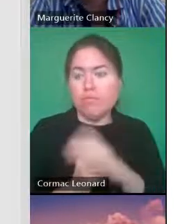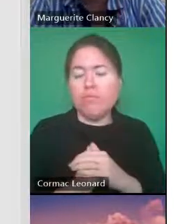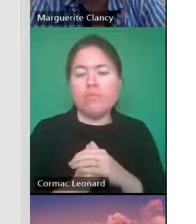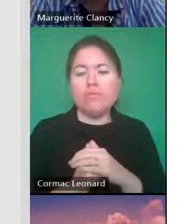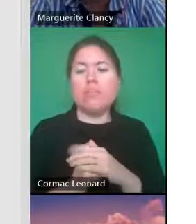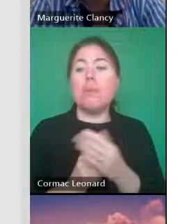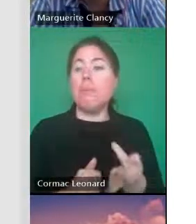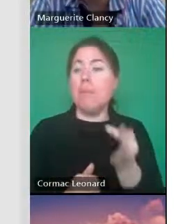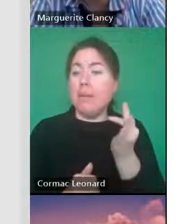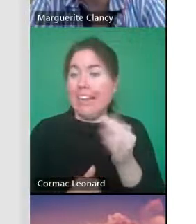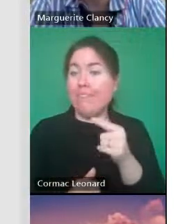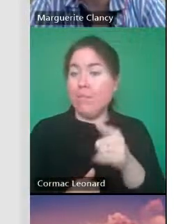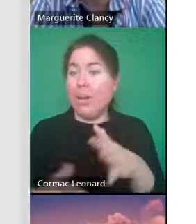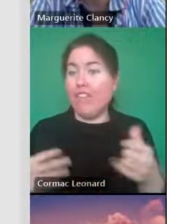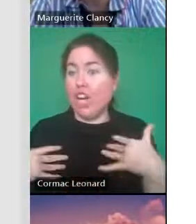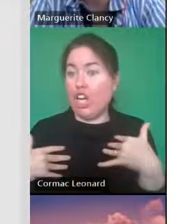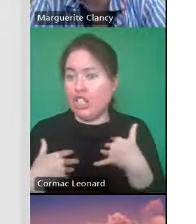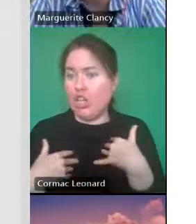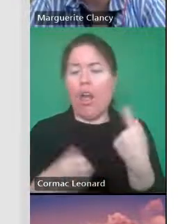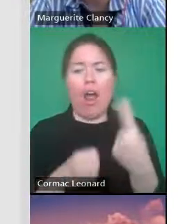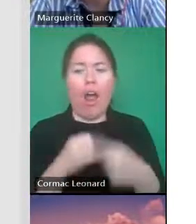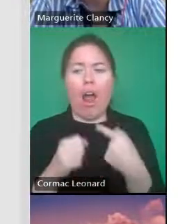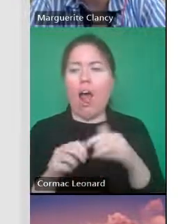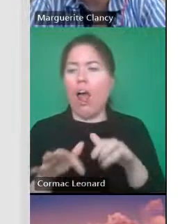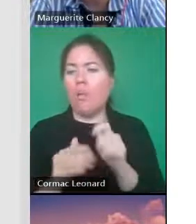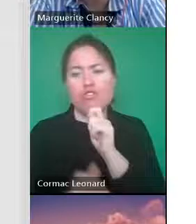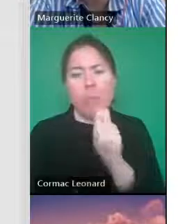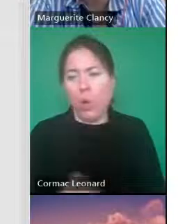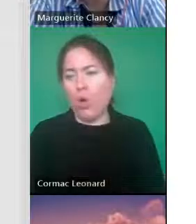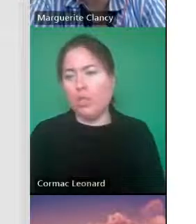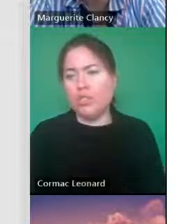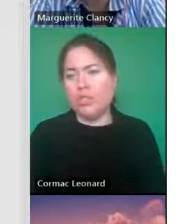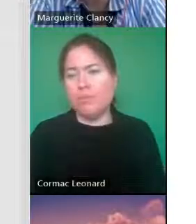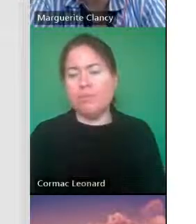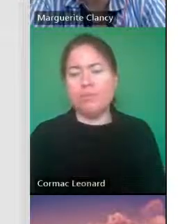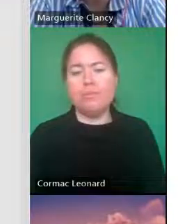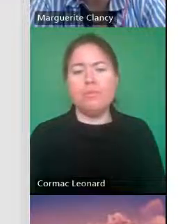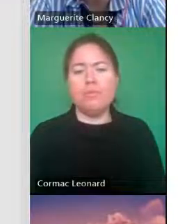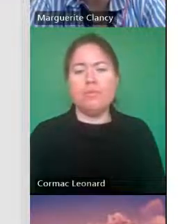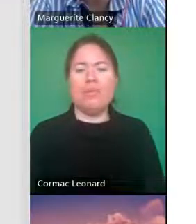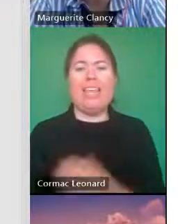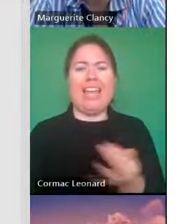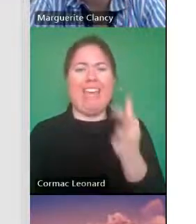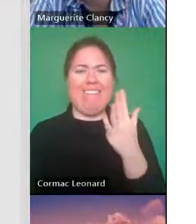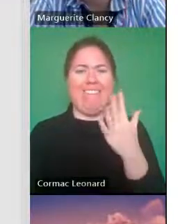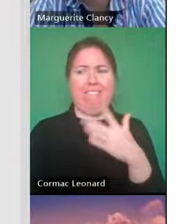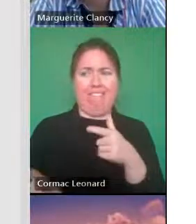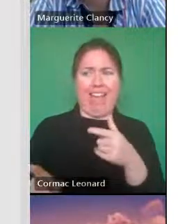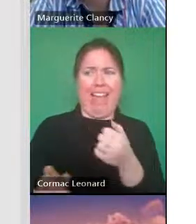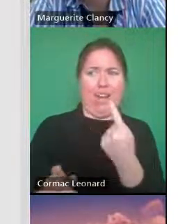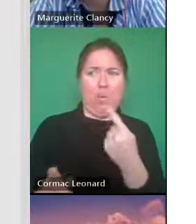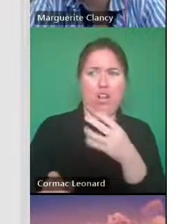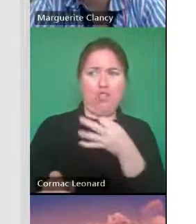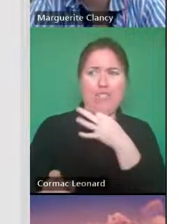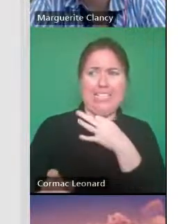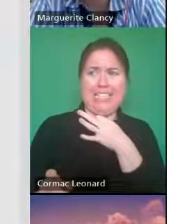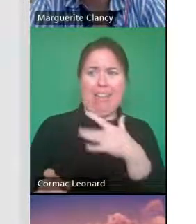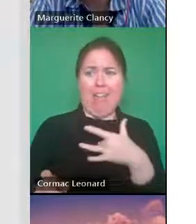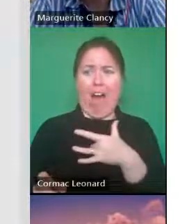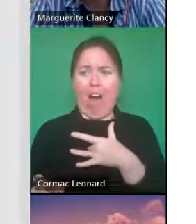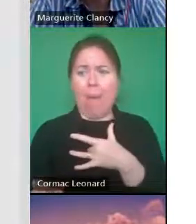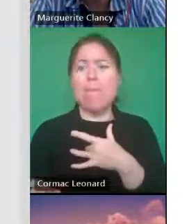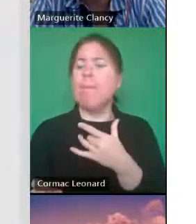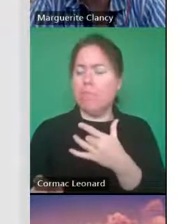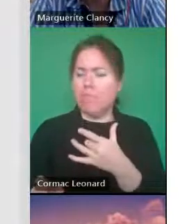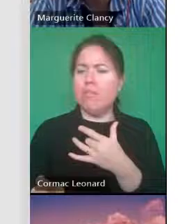you're concerned, always send in a report. If you recognise someone is at risk of harm, we can have the conversations